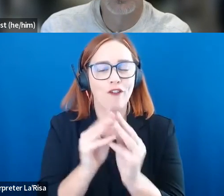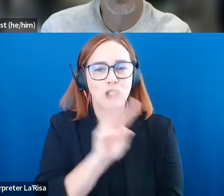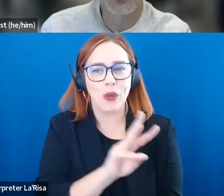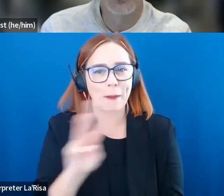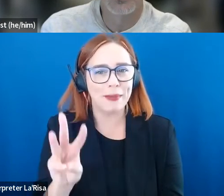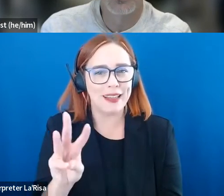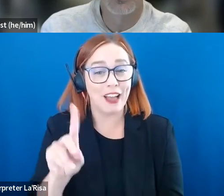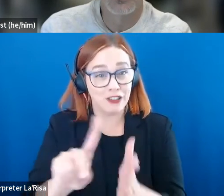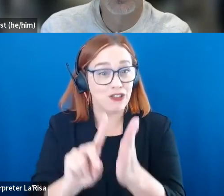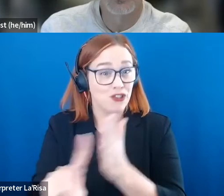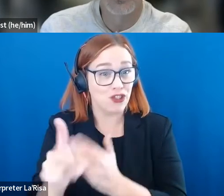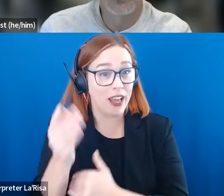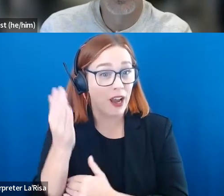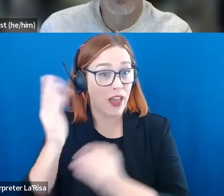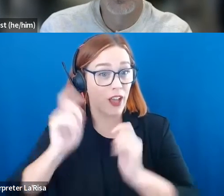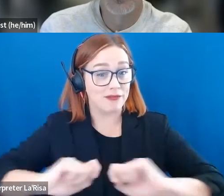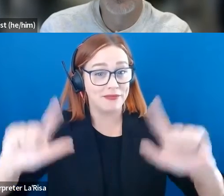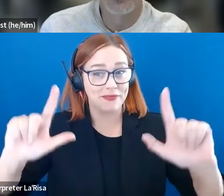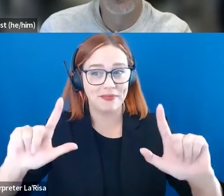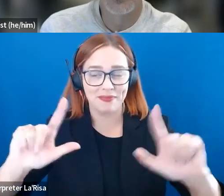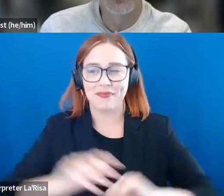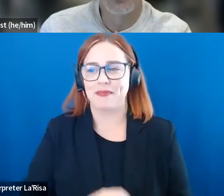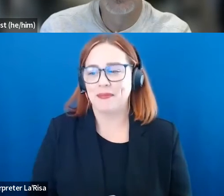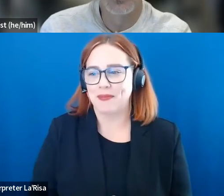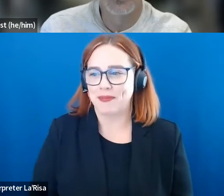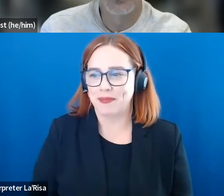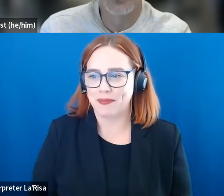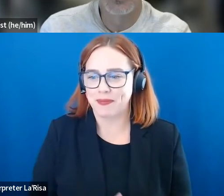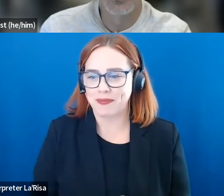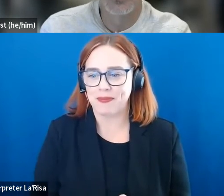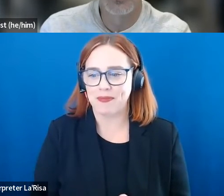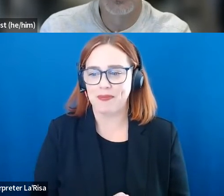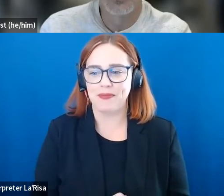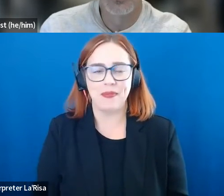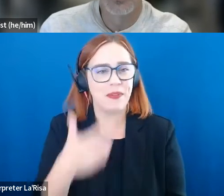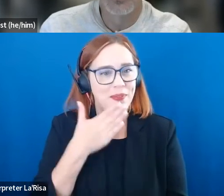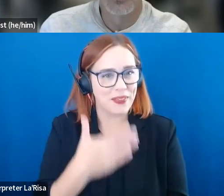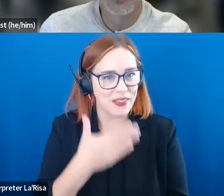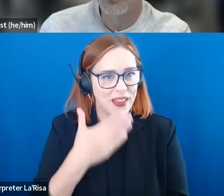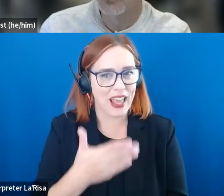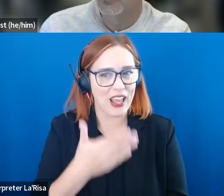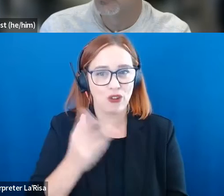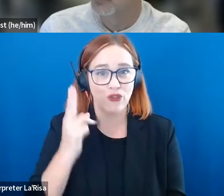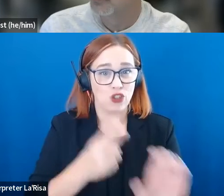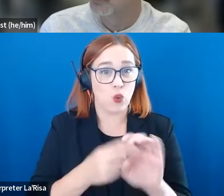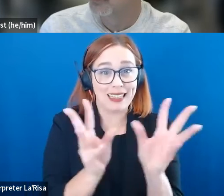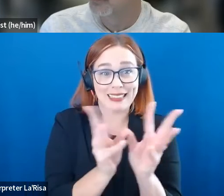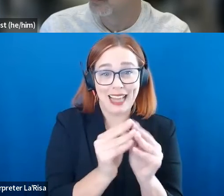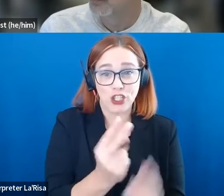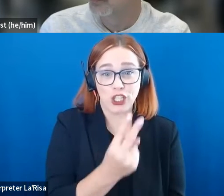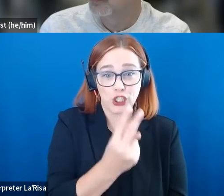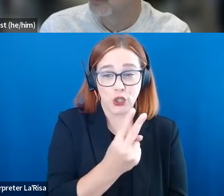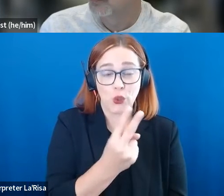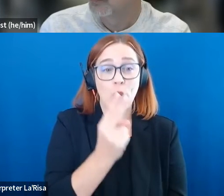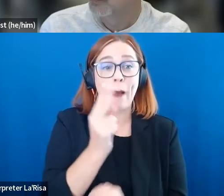in the following days. And thank you for joining us for sessions 2 on building a movement, peers and